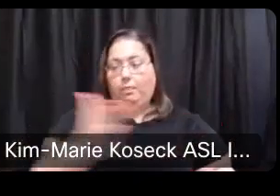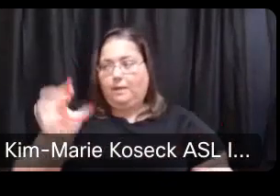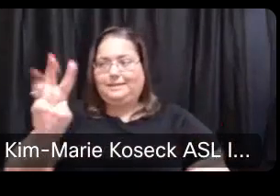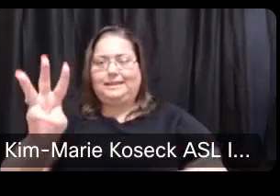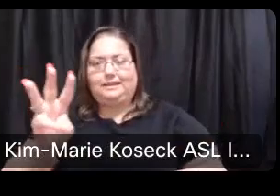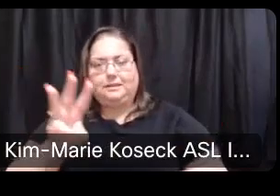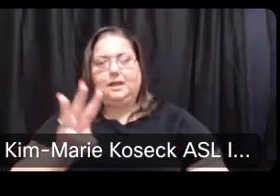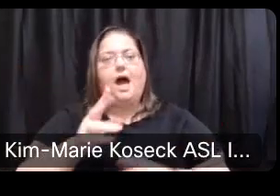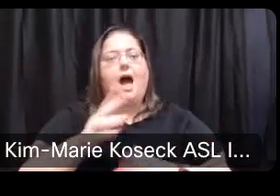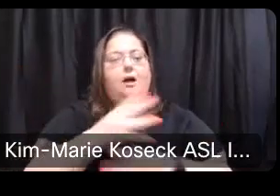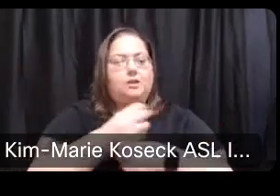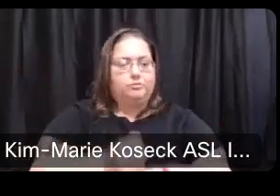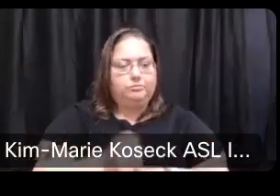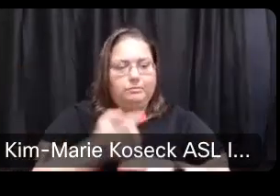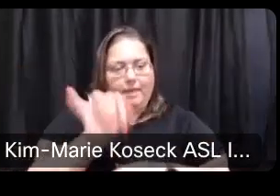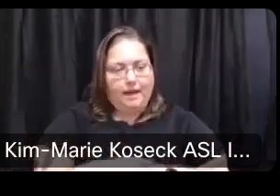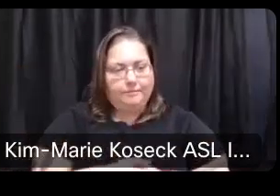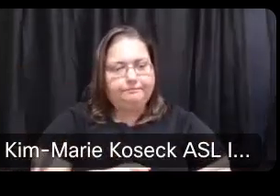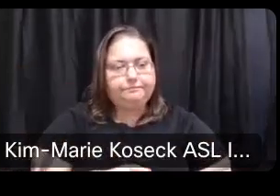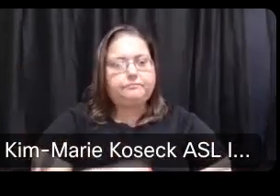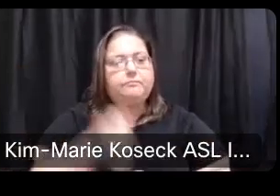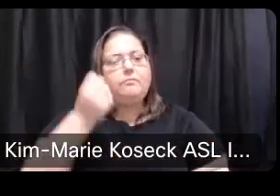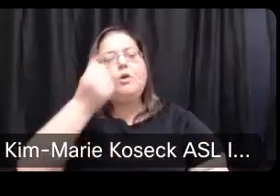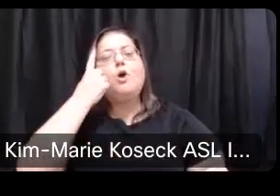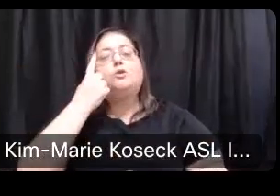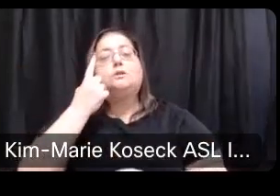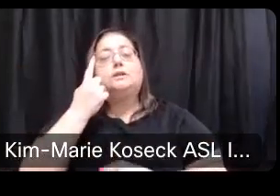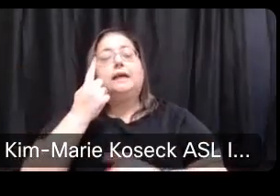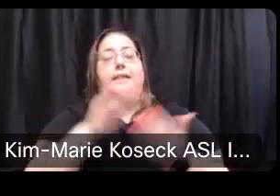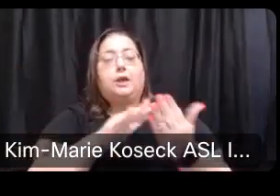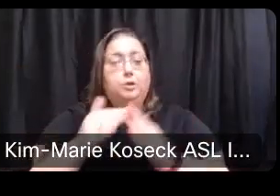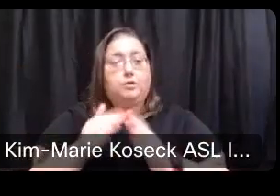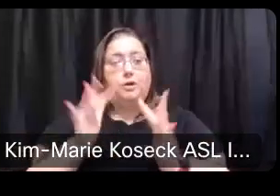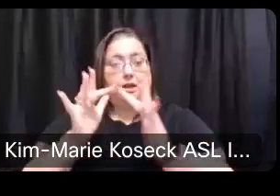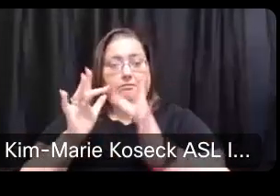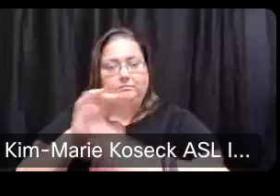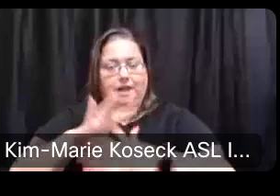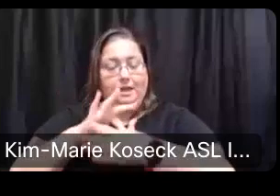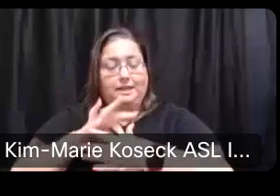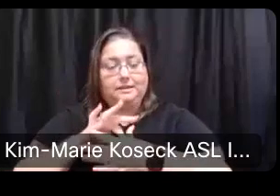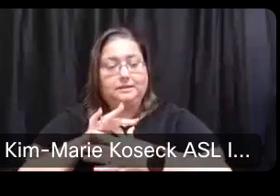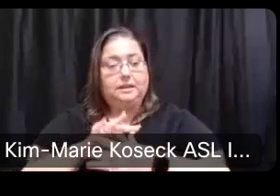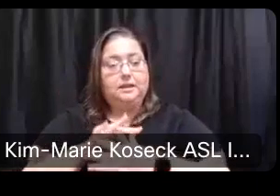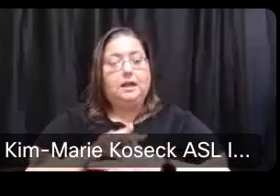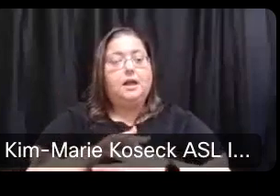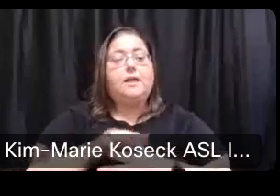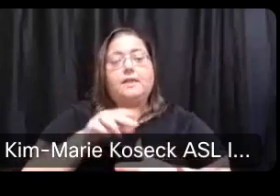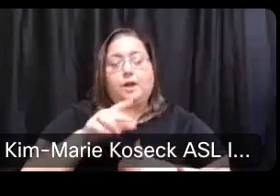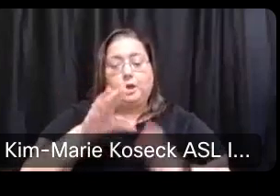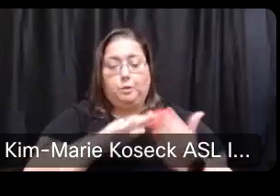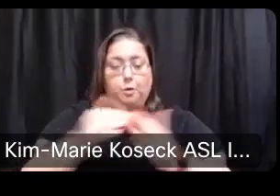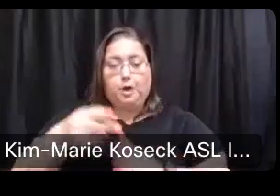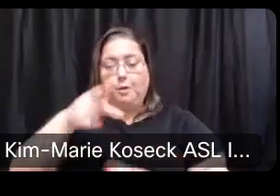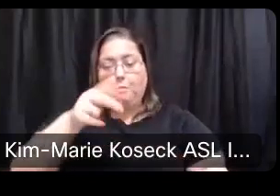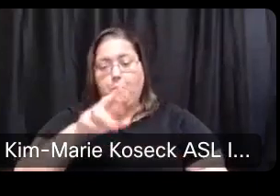I'll provide a summary of those. So to understand the community context, a community profile was developed for